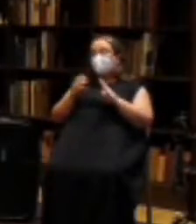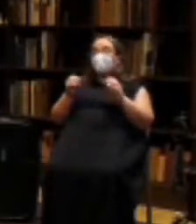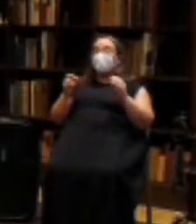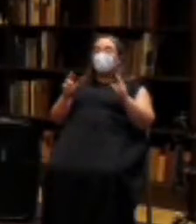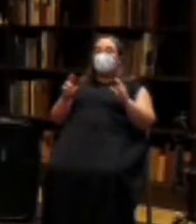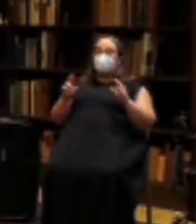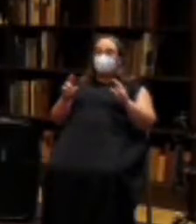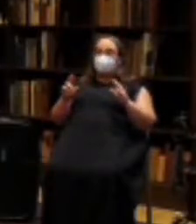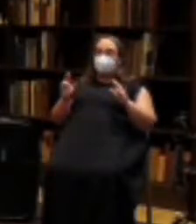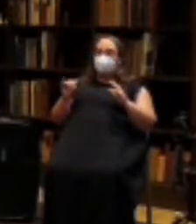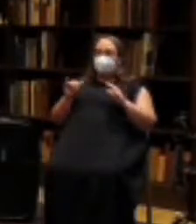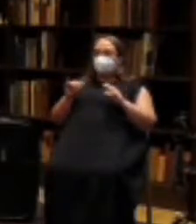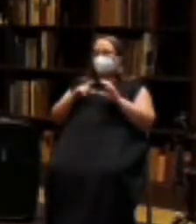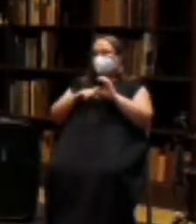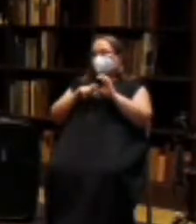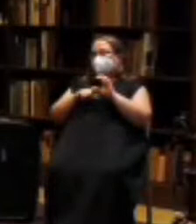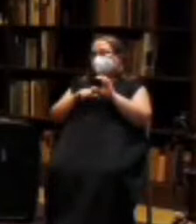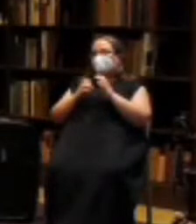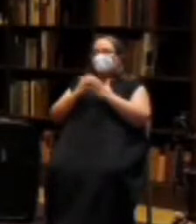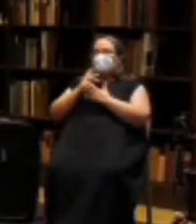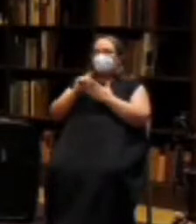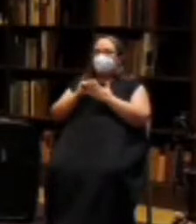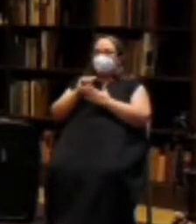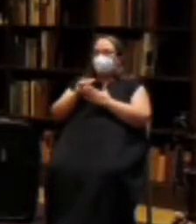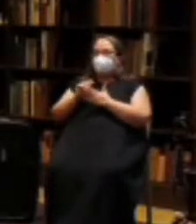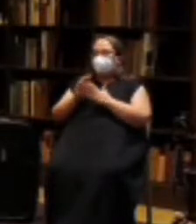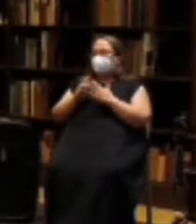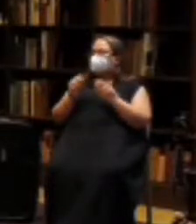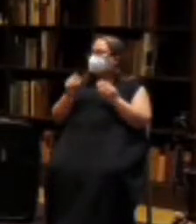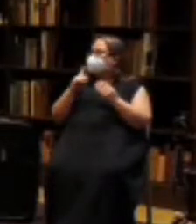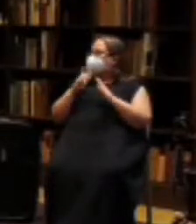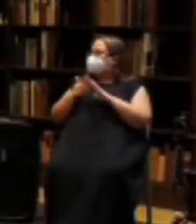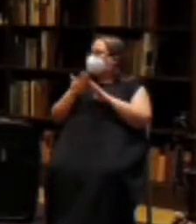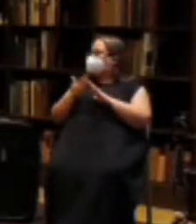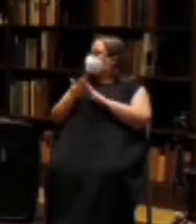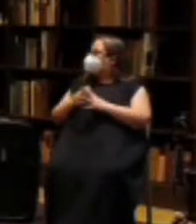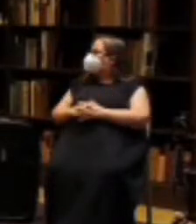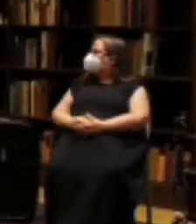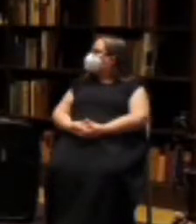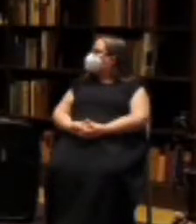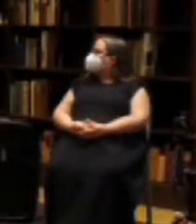or like the Communist New Era Bookshop is running.